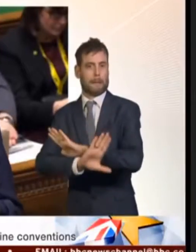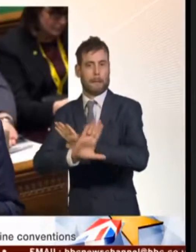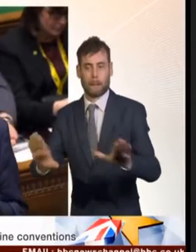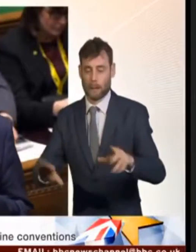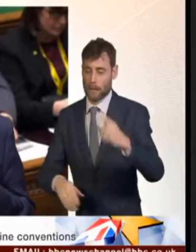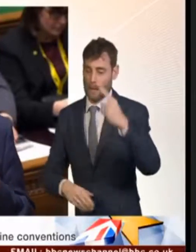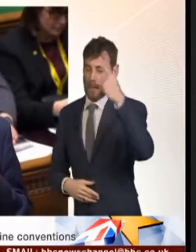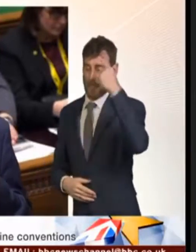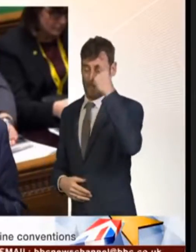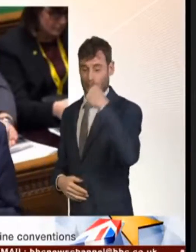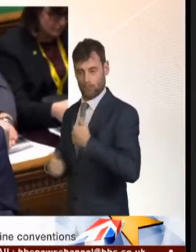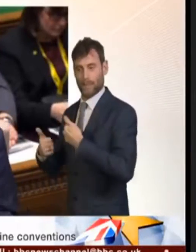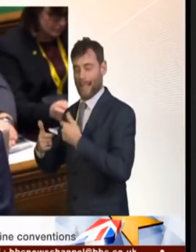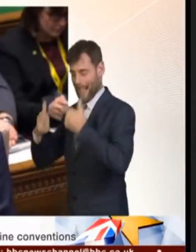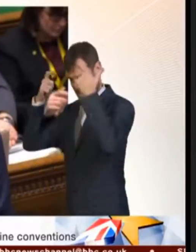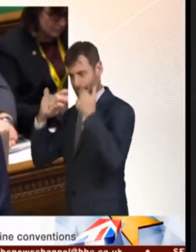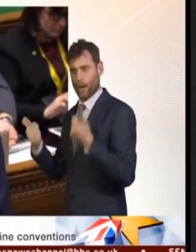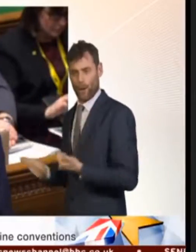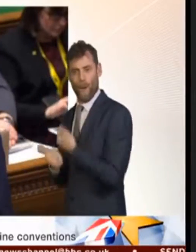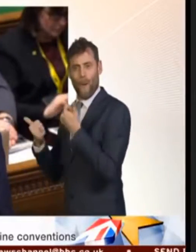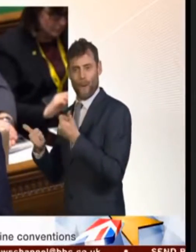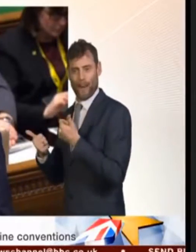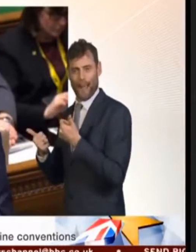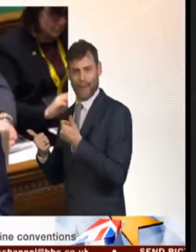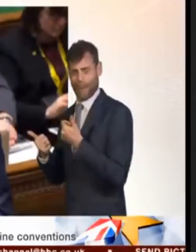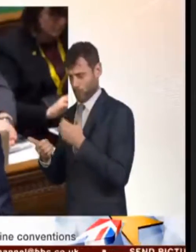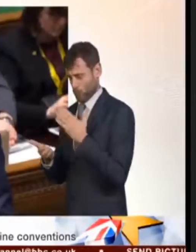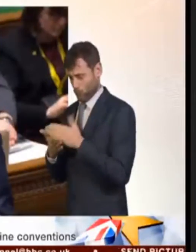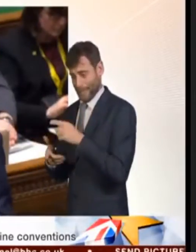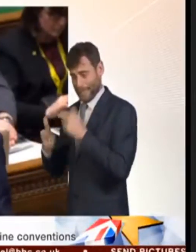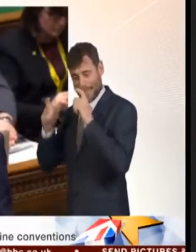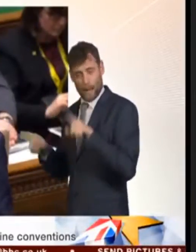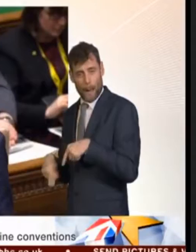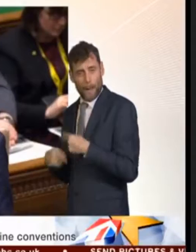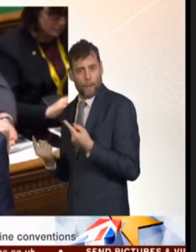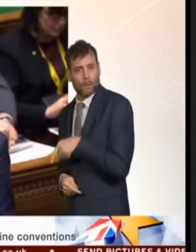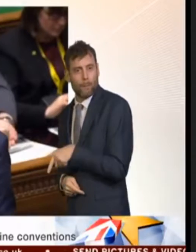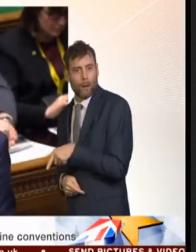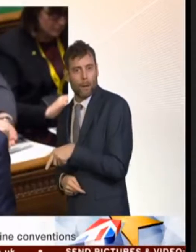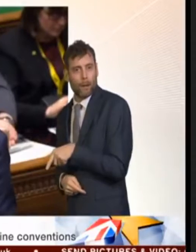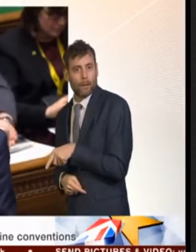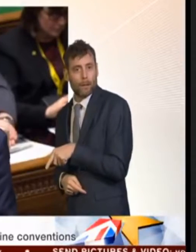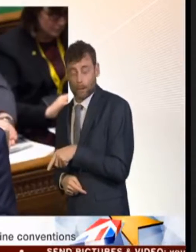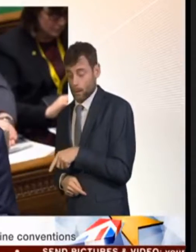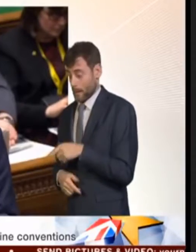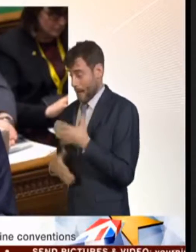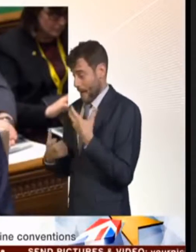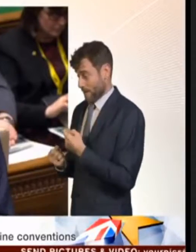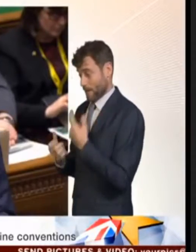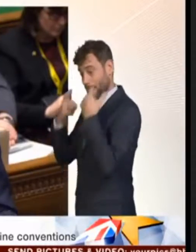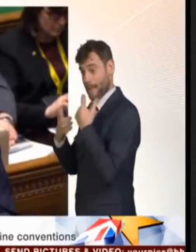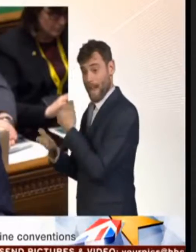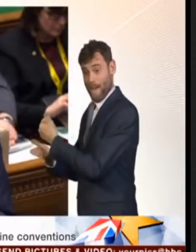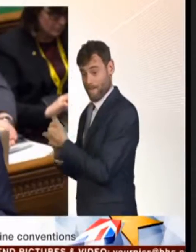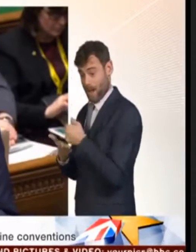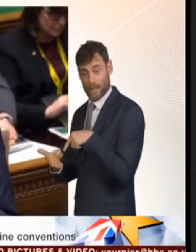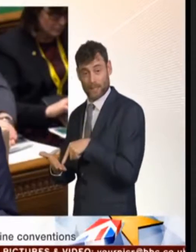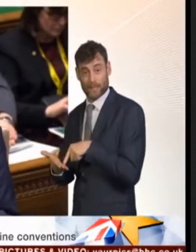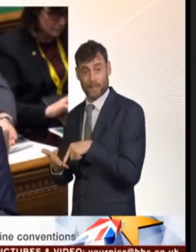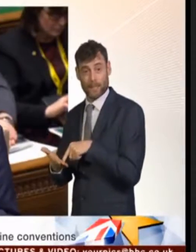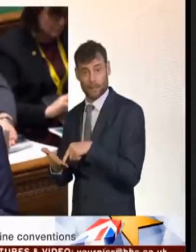believe that something is legally impossible when the government has already got its own legal advice telling them that it is